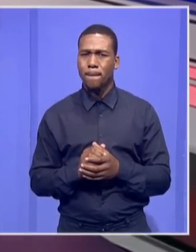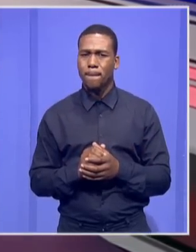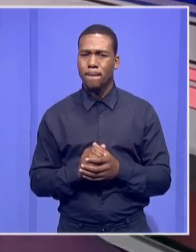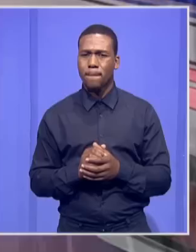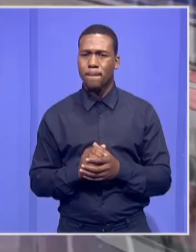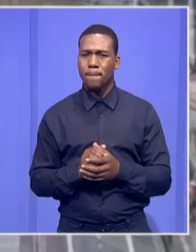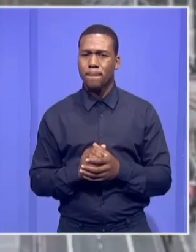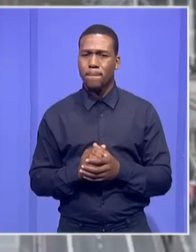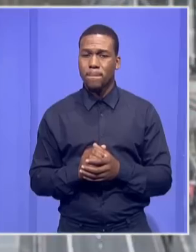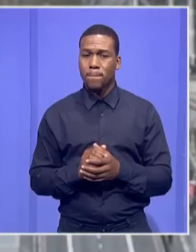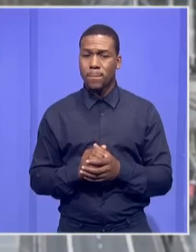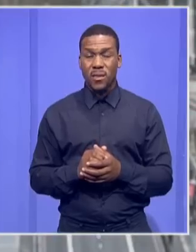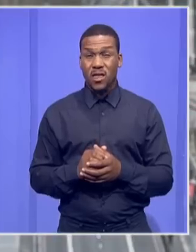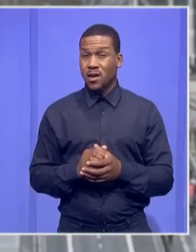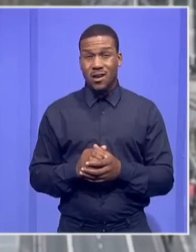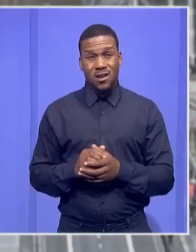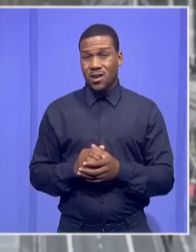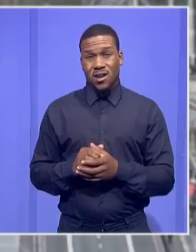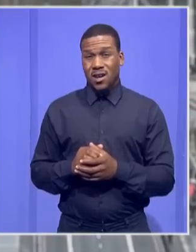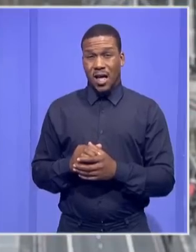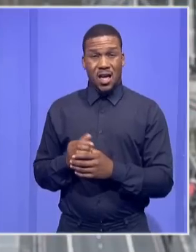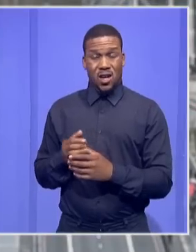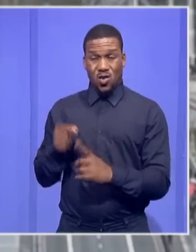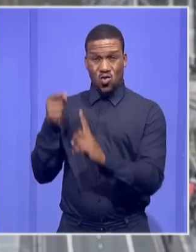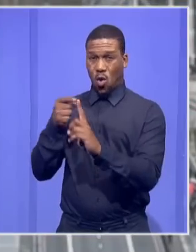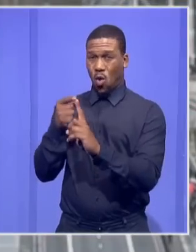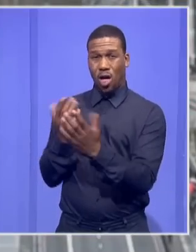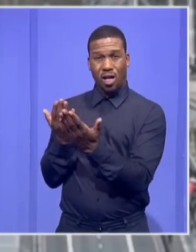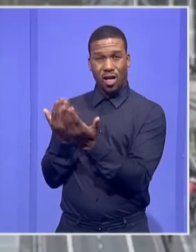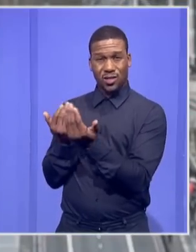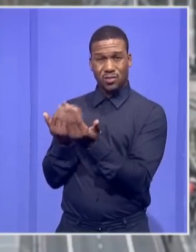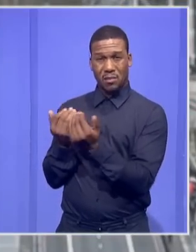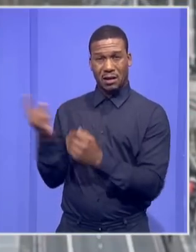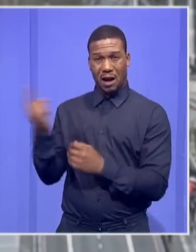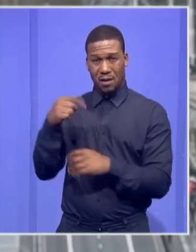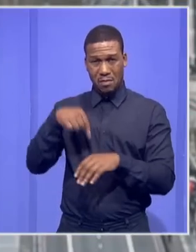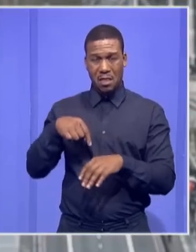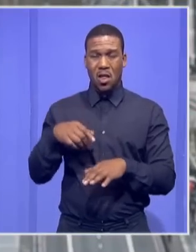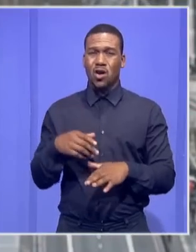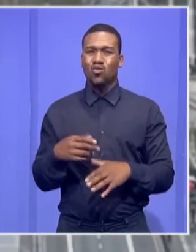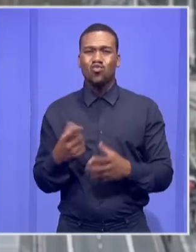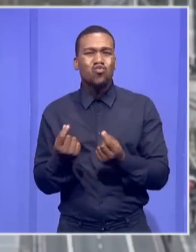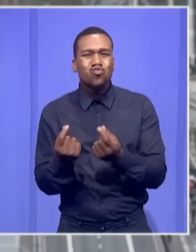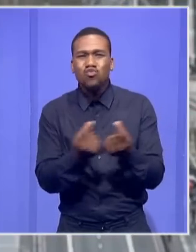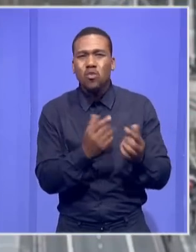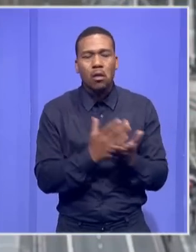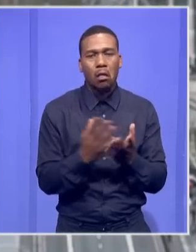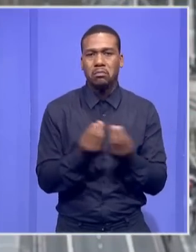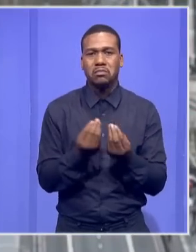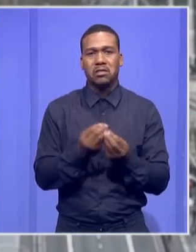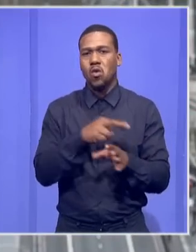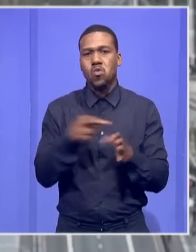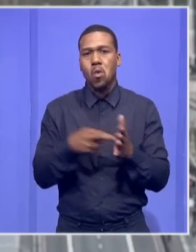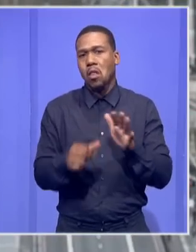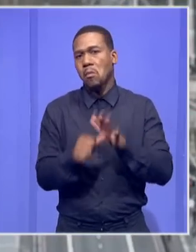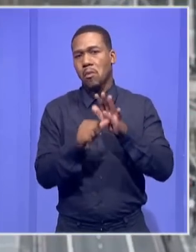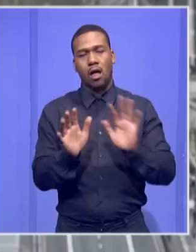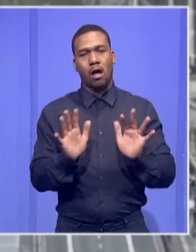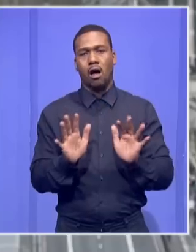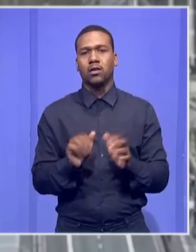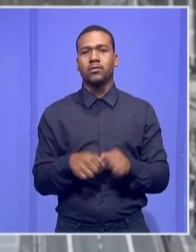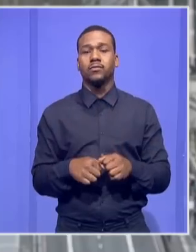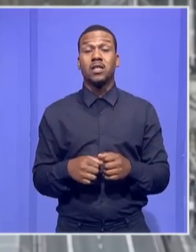Yeah, we don't expect him to play a very prominent role at all. Of course, the allegations against him and his involvement